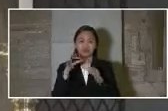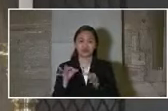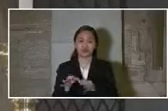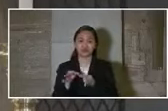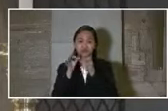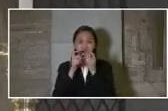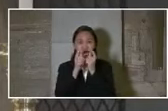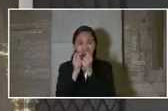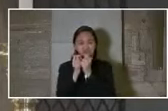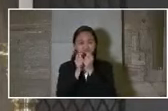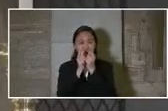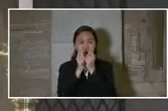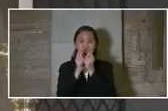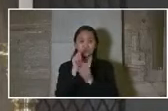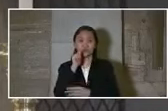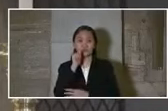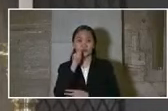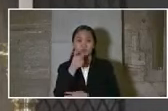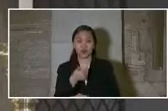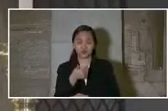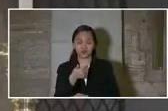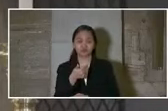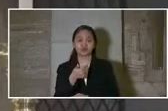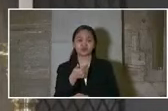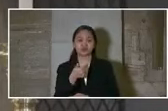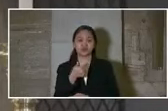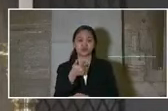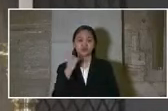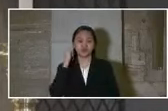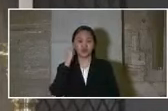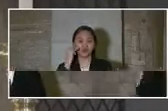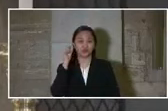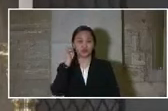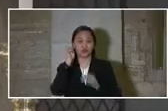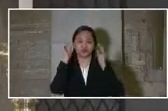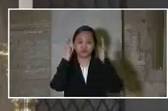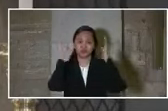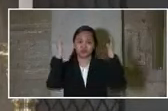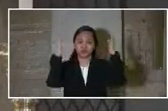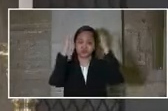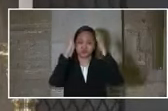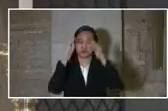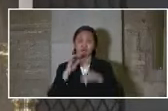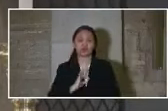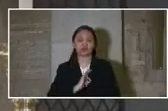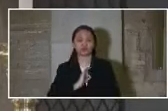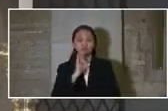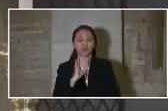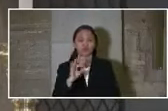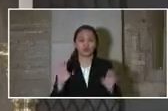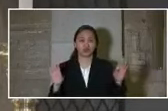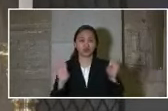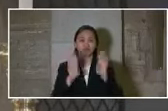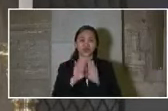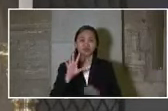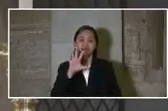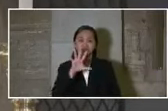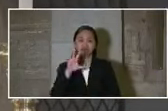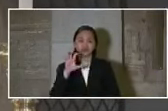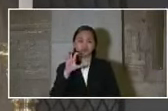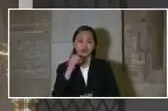together with us. And tomorrow also, Cardinal Advincula will formally close the 500 years